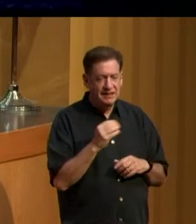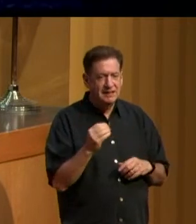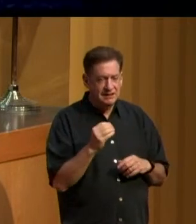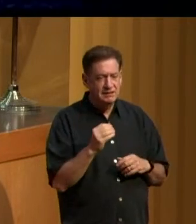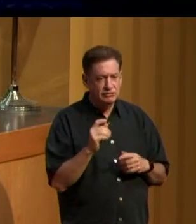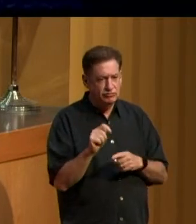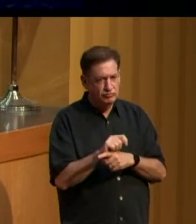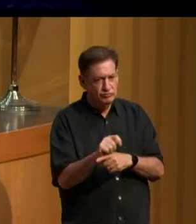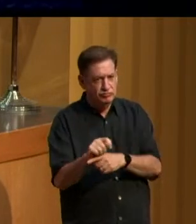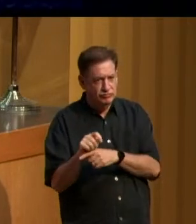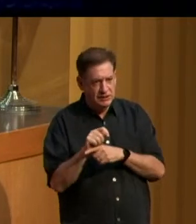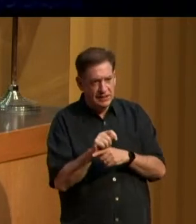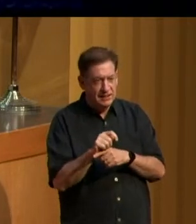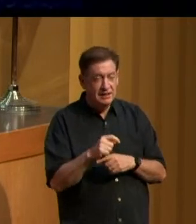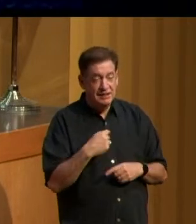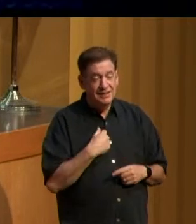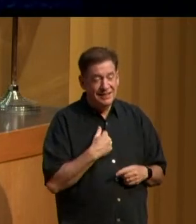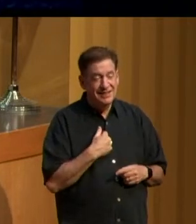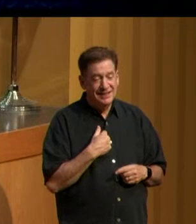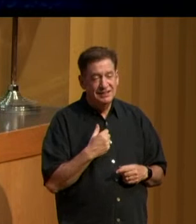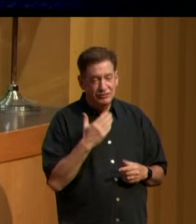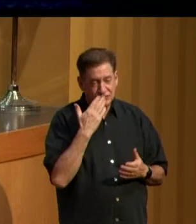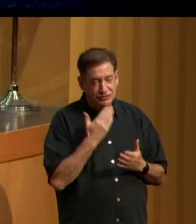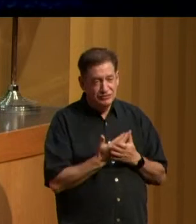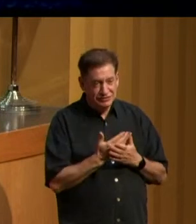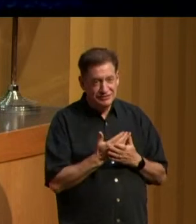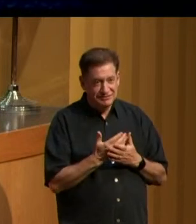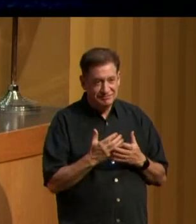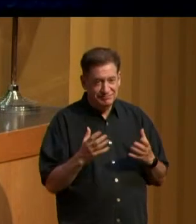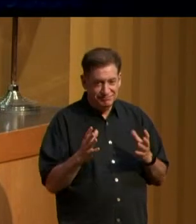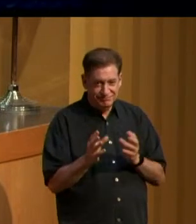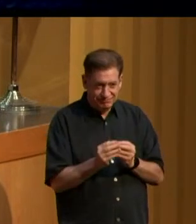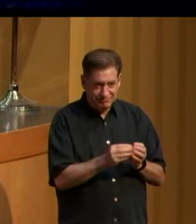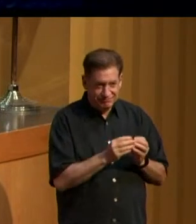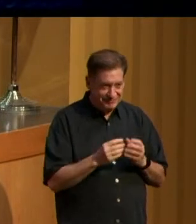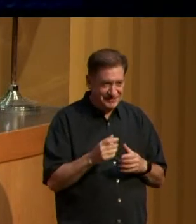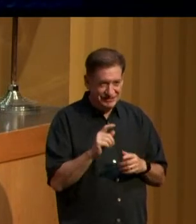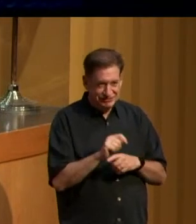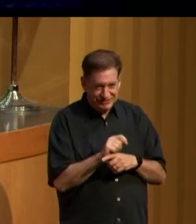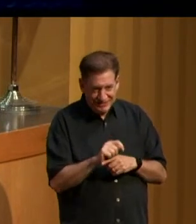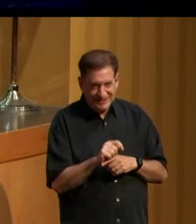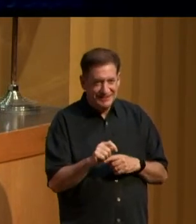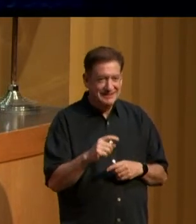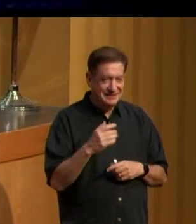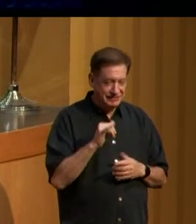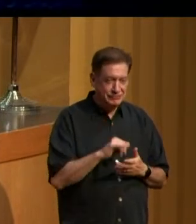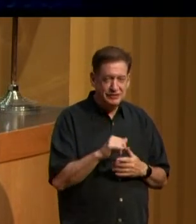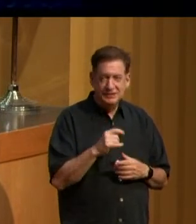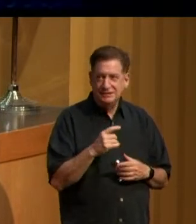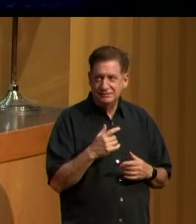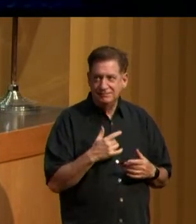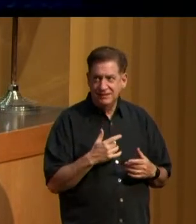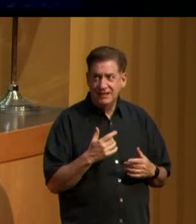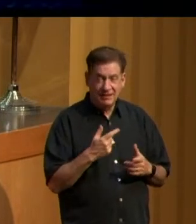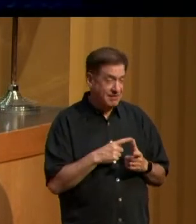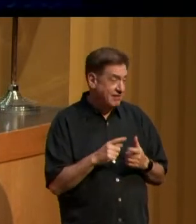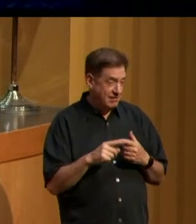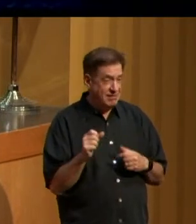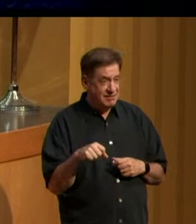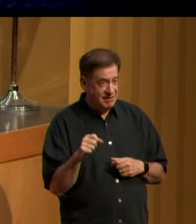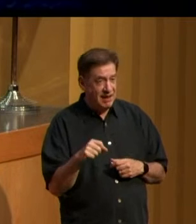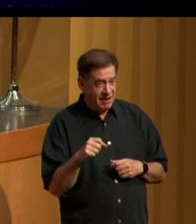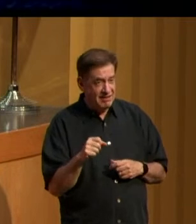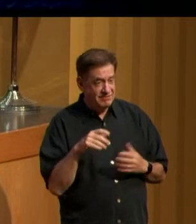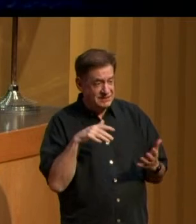training. Doing training sessions on Zoom was definitely an interesting challenge. And then, even